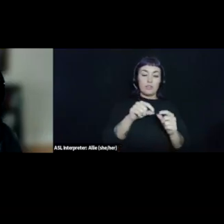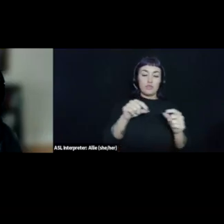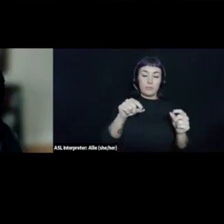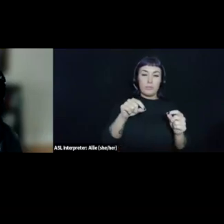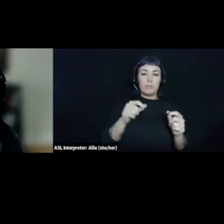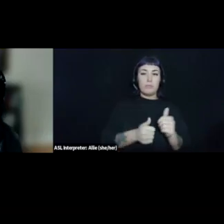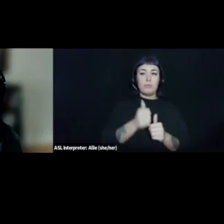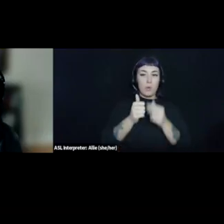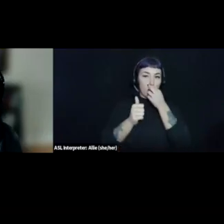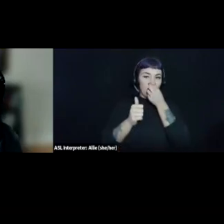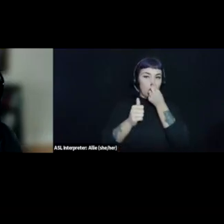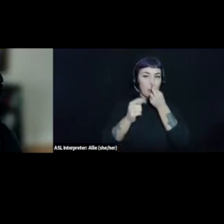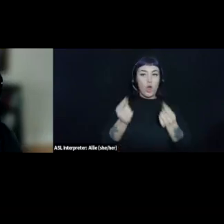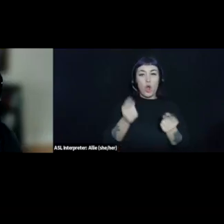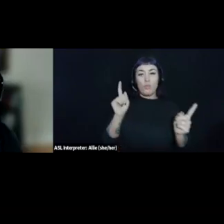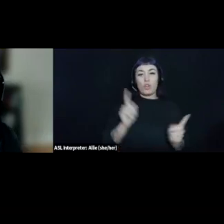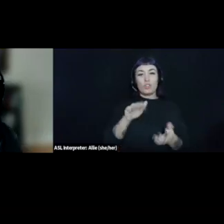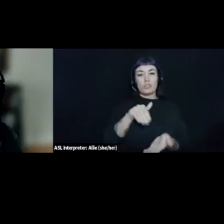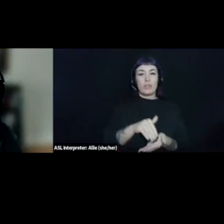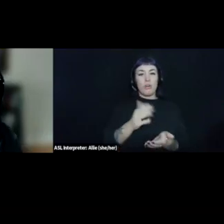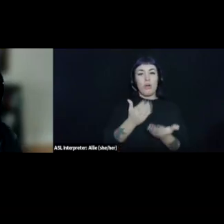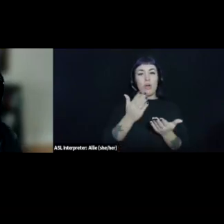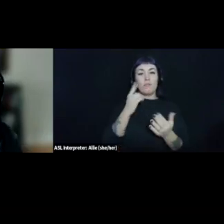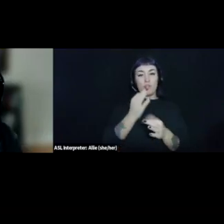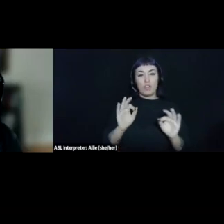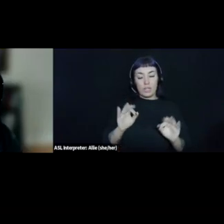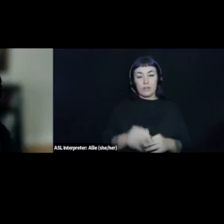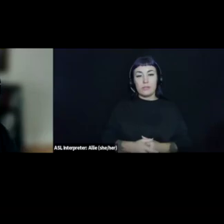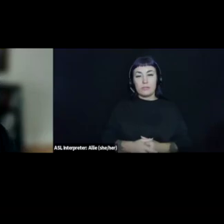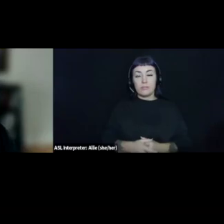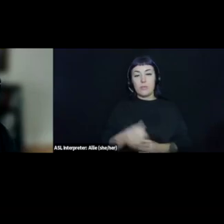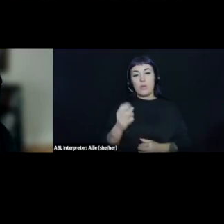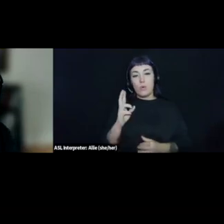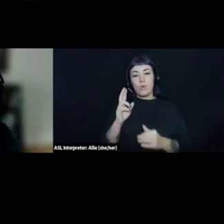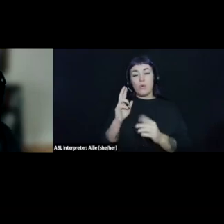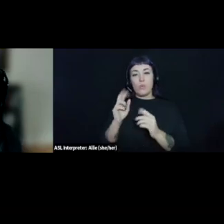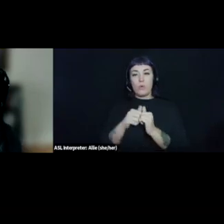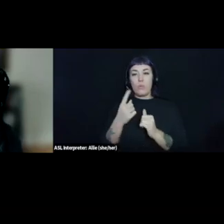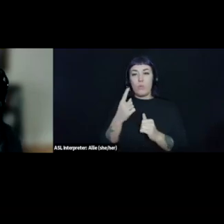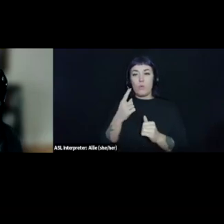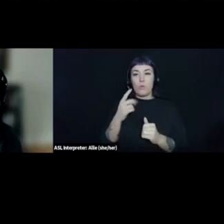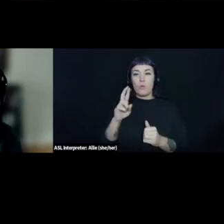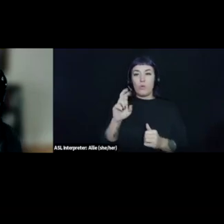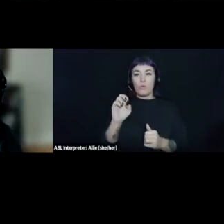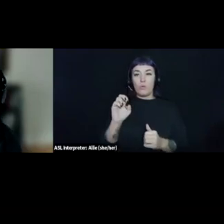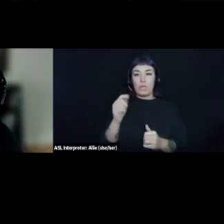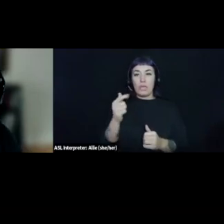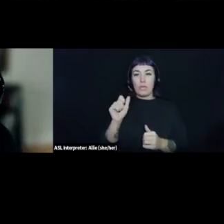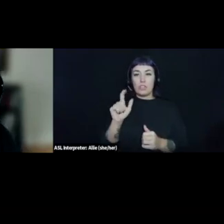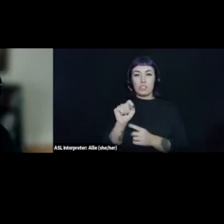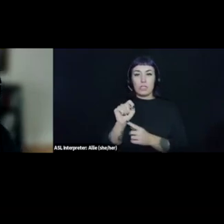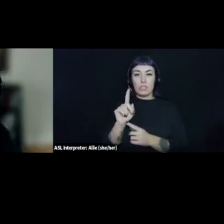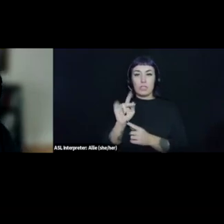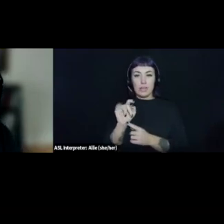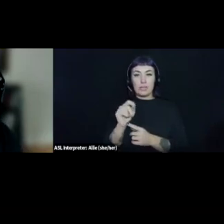which most harm reduction centers offer for free, or with one of those reagent kits, which you can get at Dance